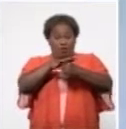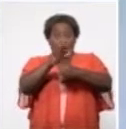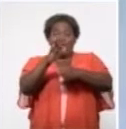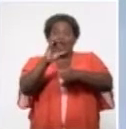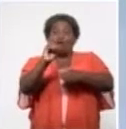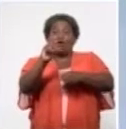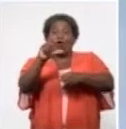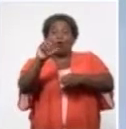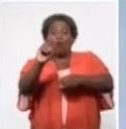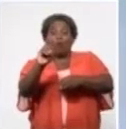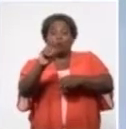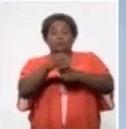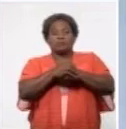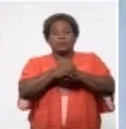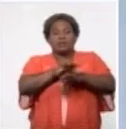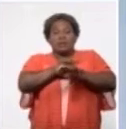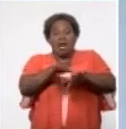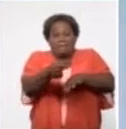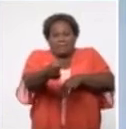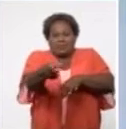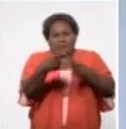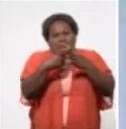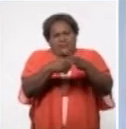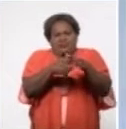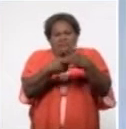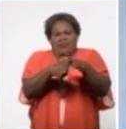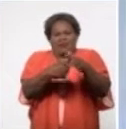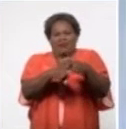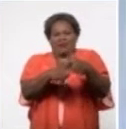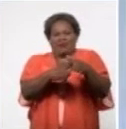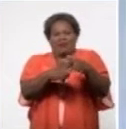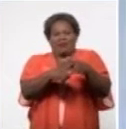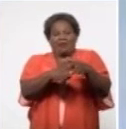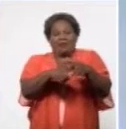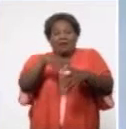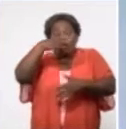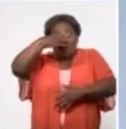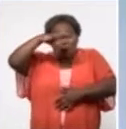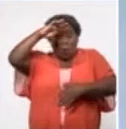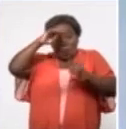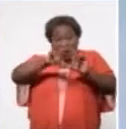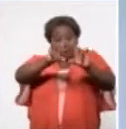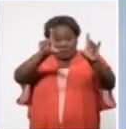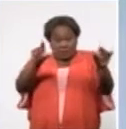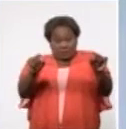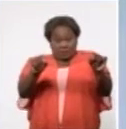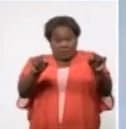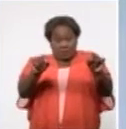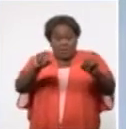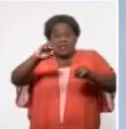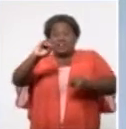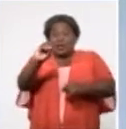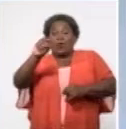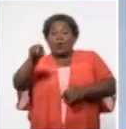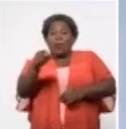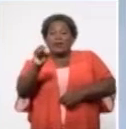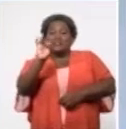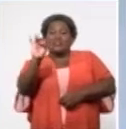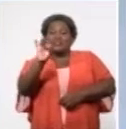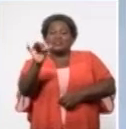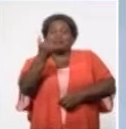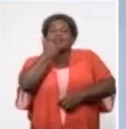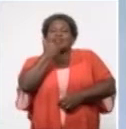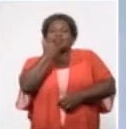active and under vigilance, but represents 2.7% of all cases. 67% stable